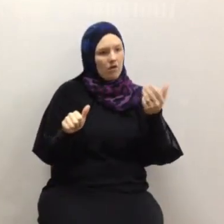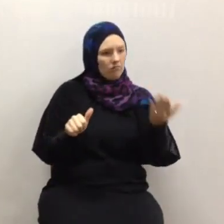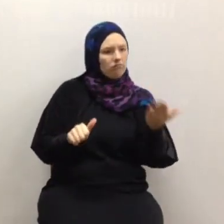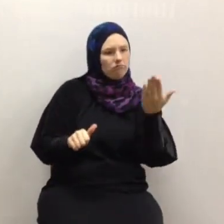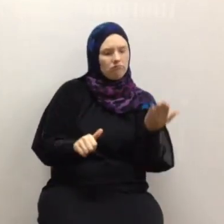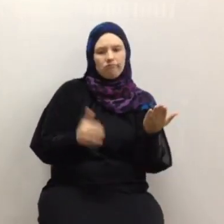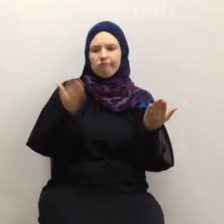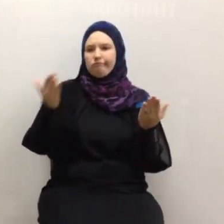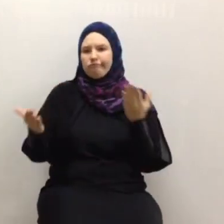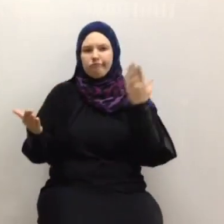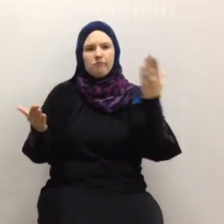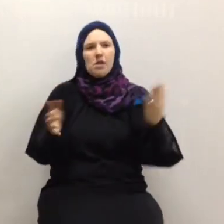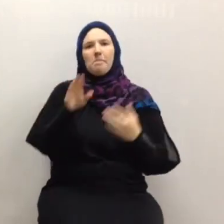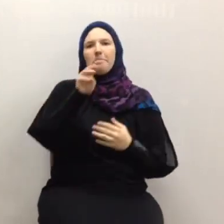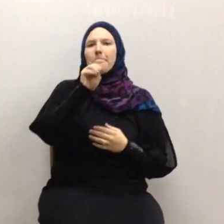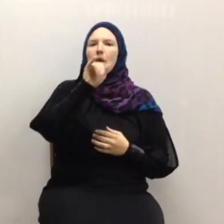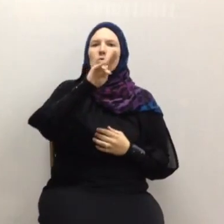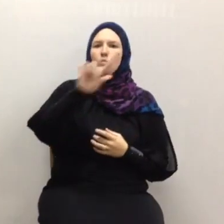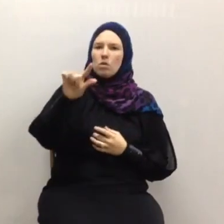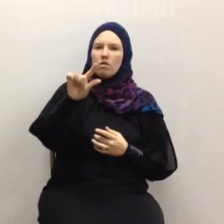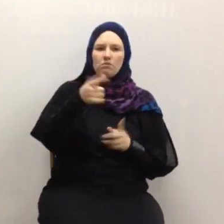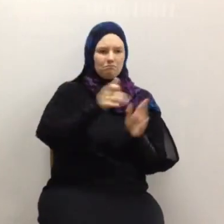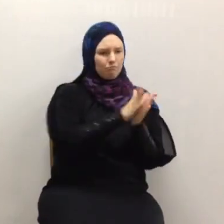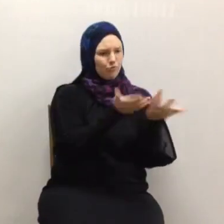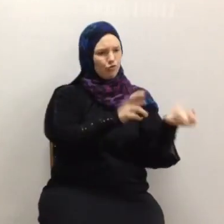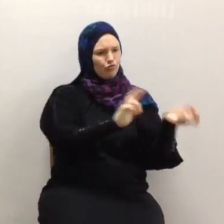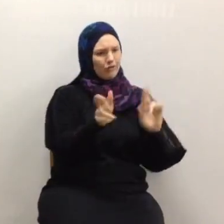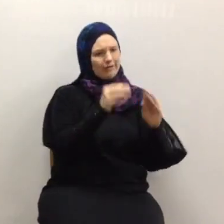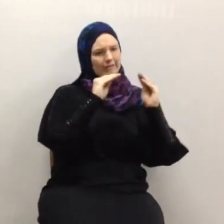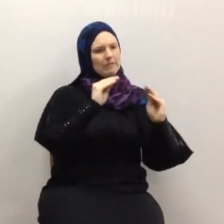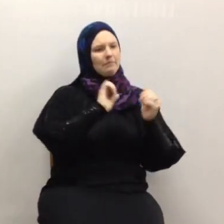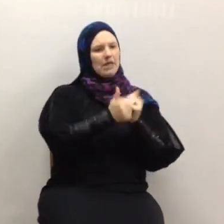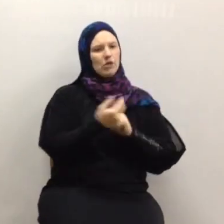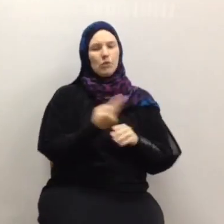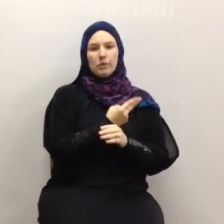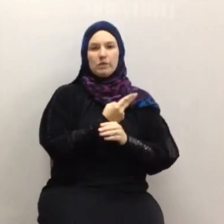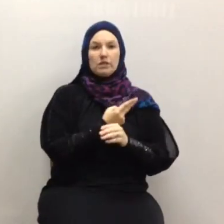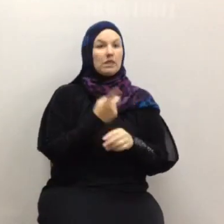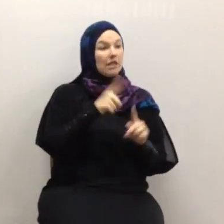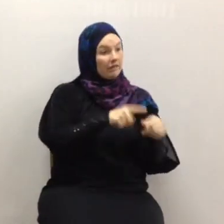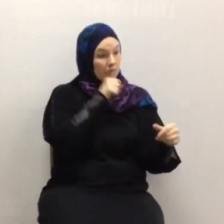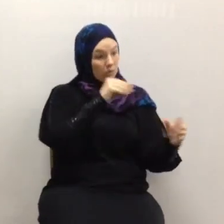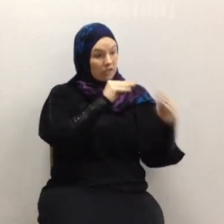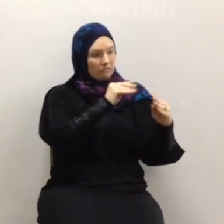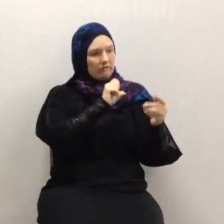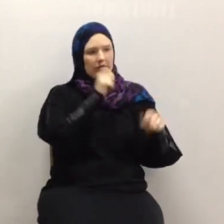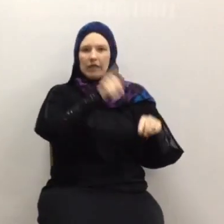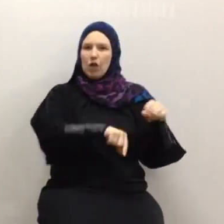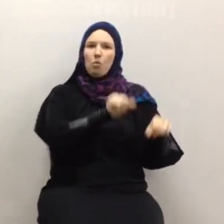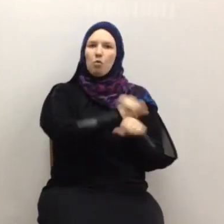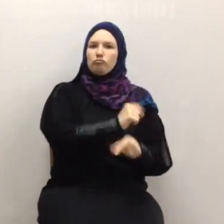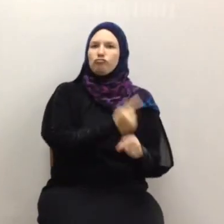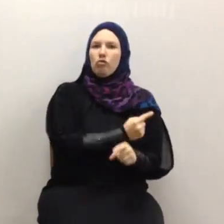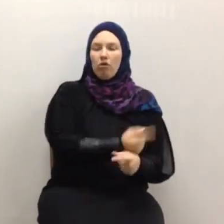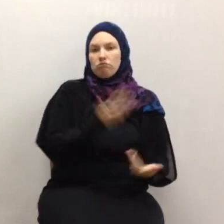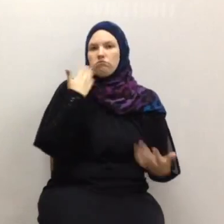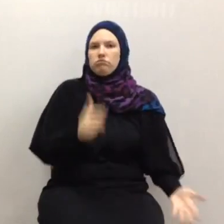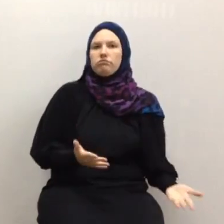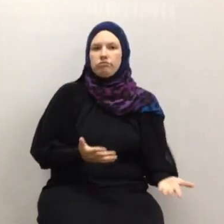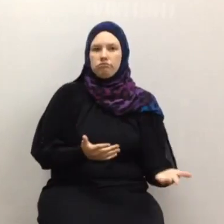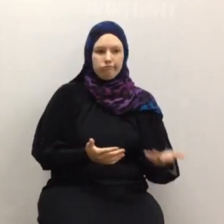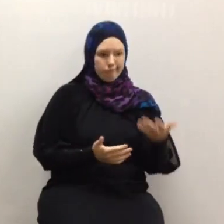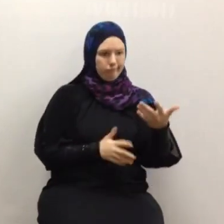you how to use it, otherwise it's not gonna work. We know that much, that